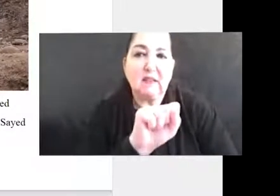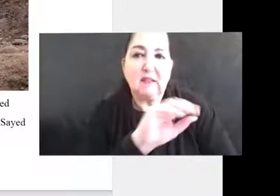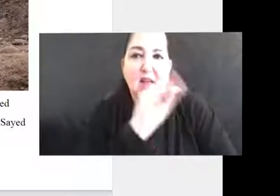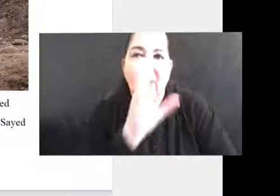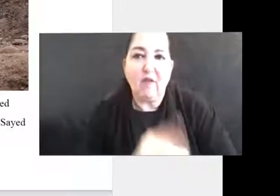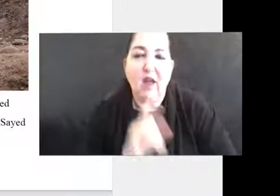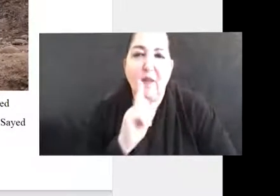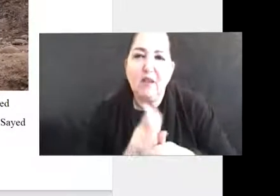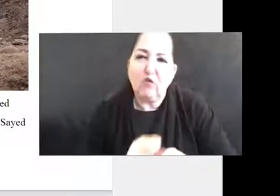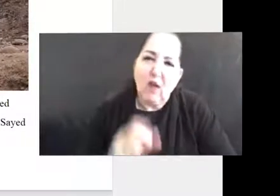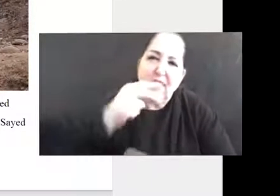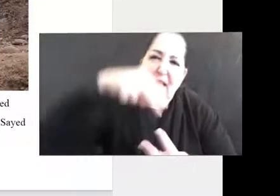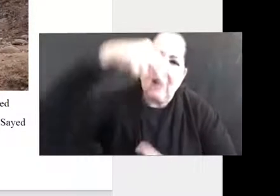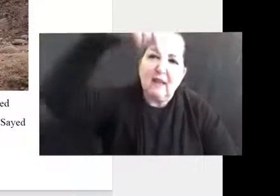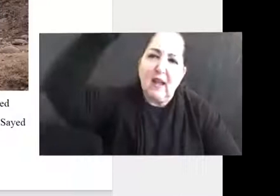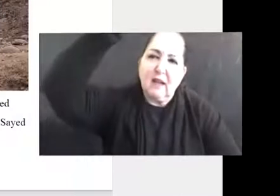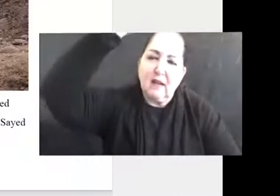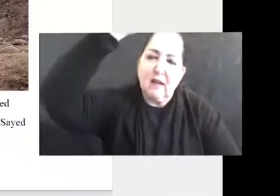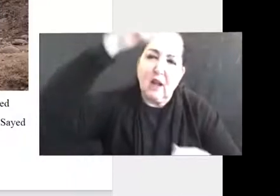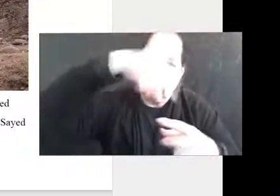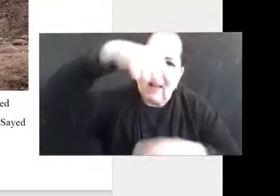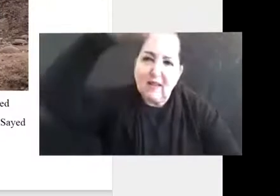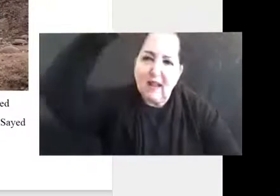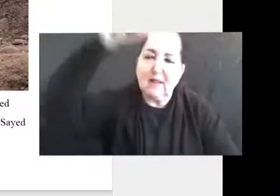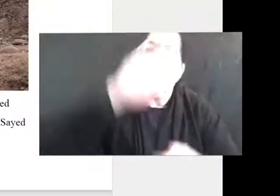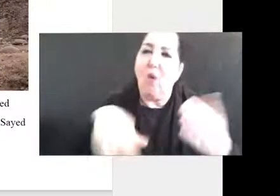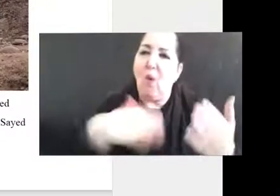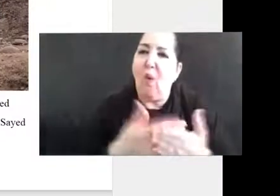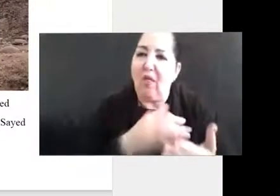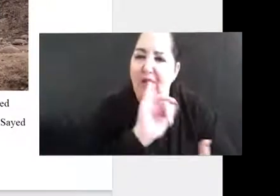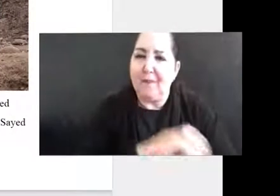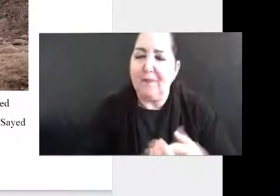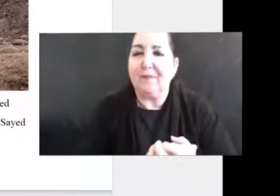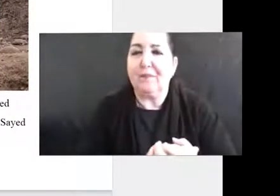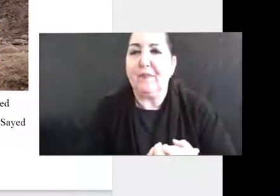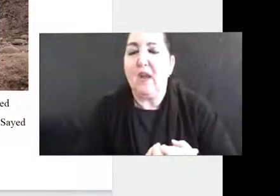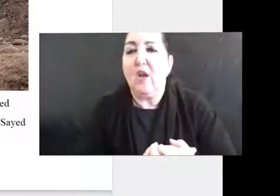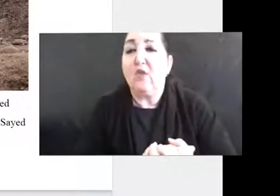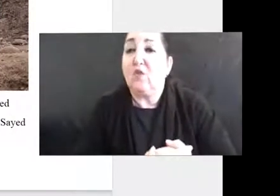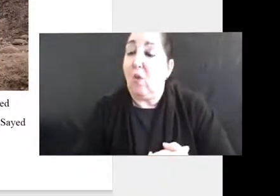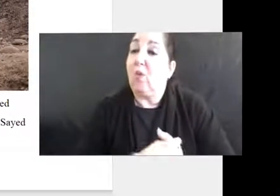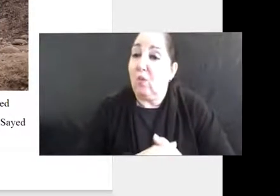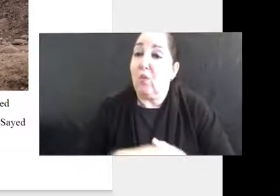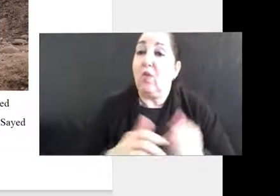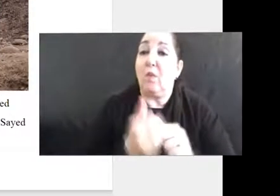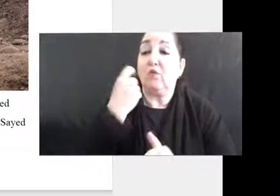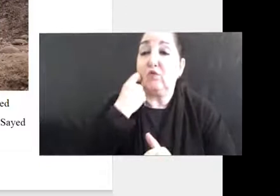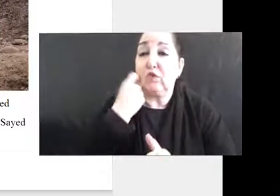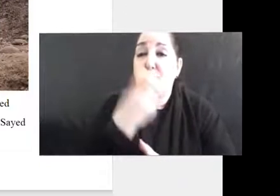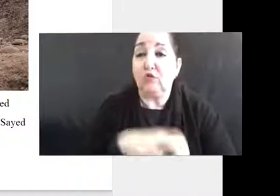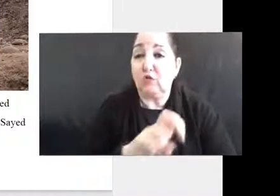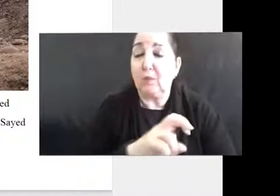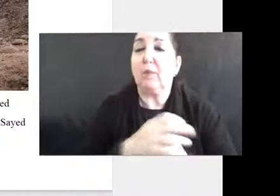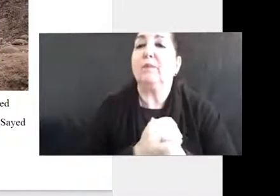connotes transcending, more like fluidity. So our last road trip was in Bangladesh, and it's to underscore that the